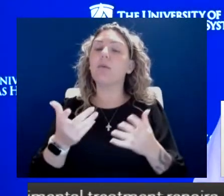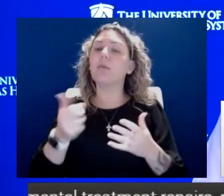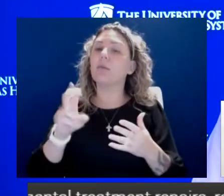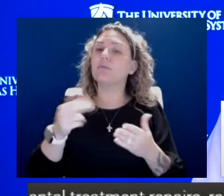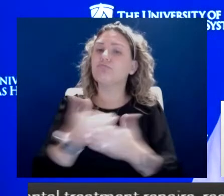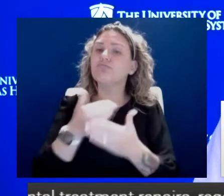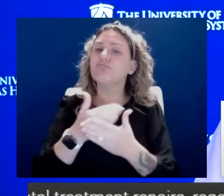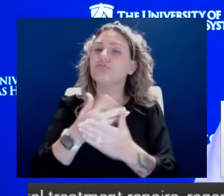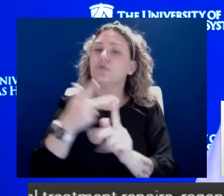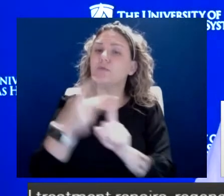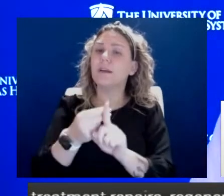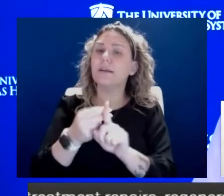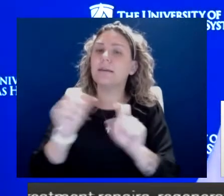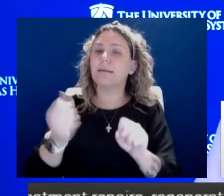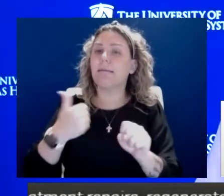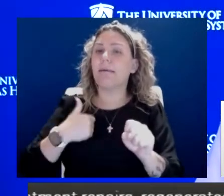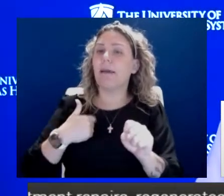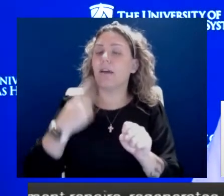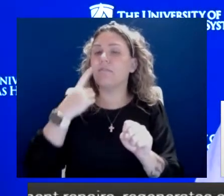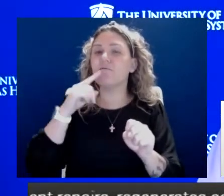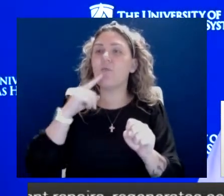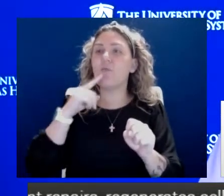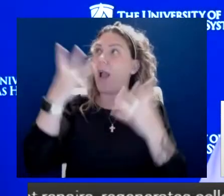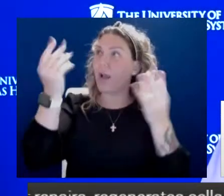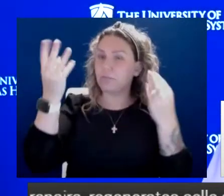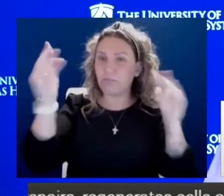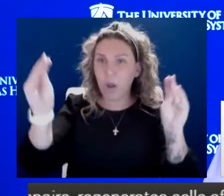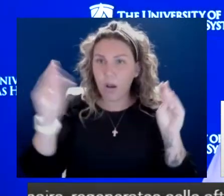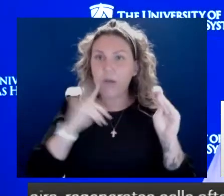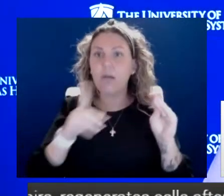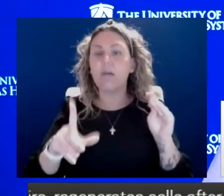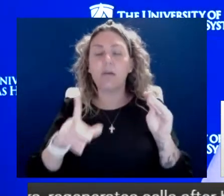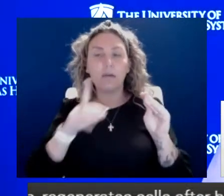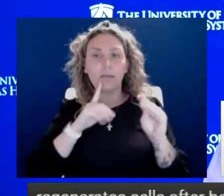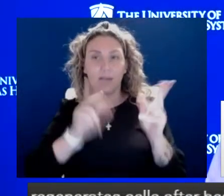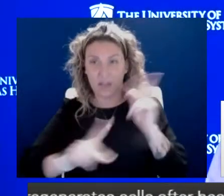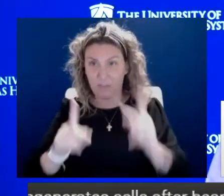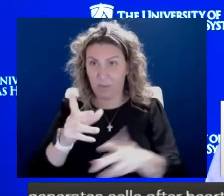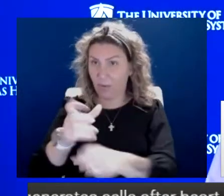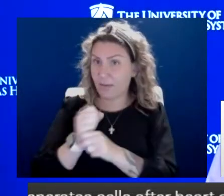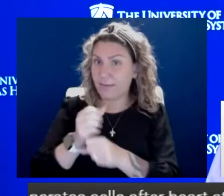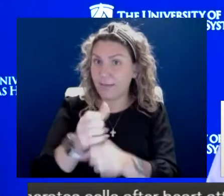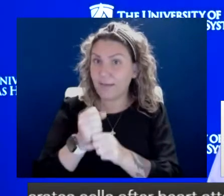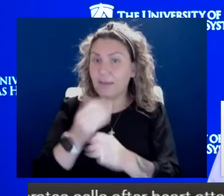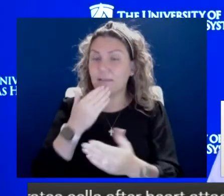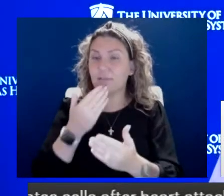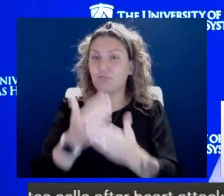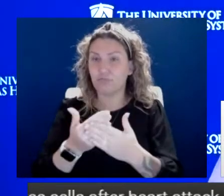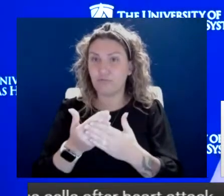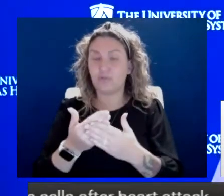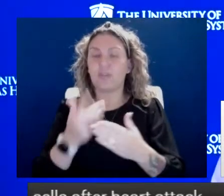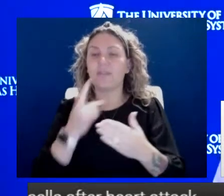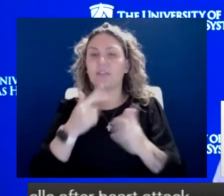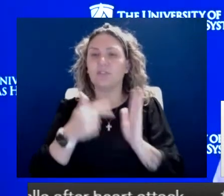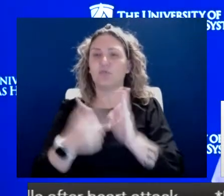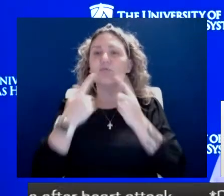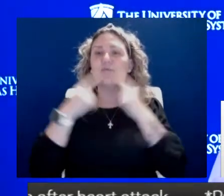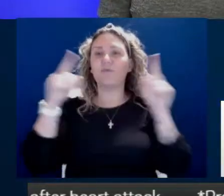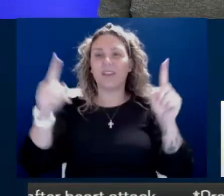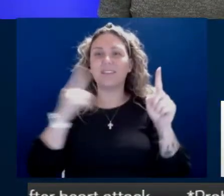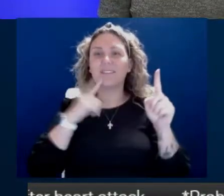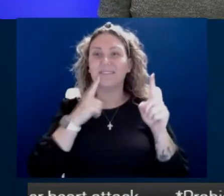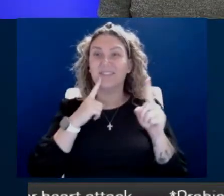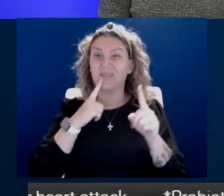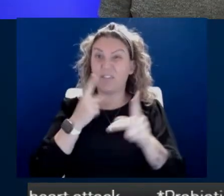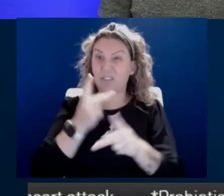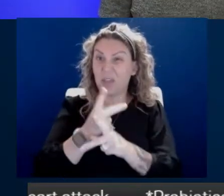that we can have on the market to help people get them is going to be good. We know that they are showing to be effective at keeping people out of the hospital.